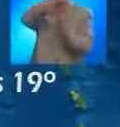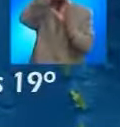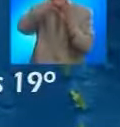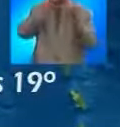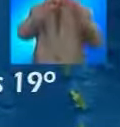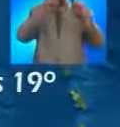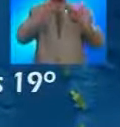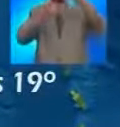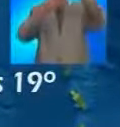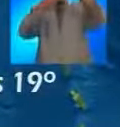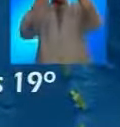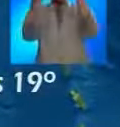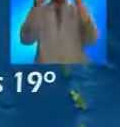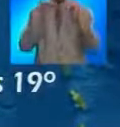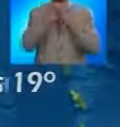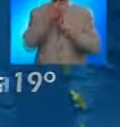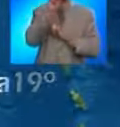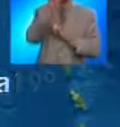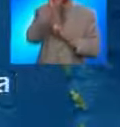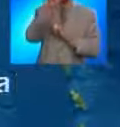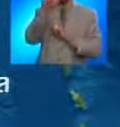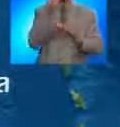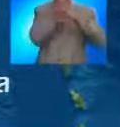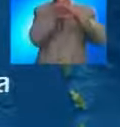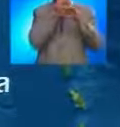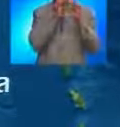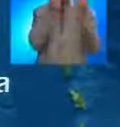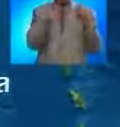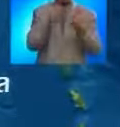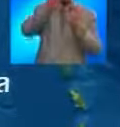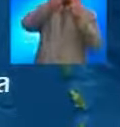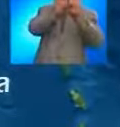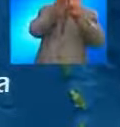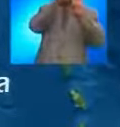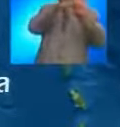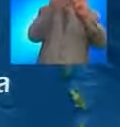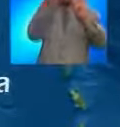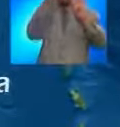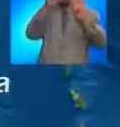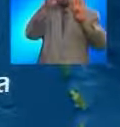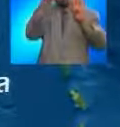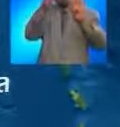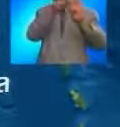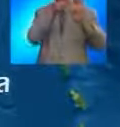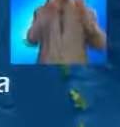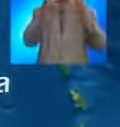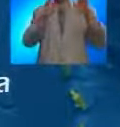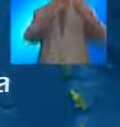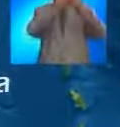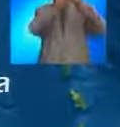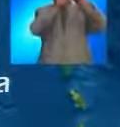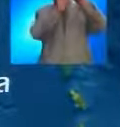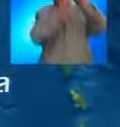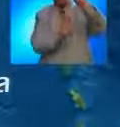fault systems. The Mona Canyon, where the 1918 earthquake occurred, is another zone with many